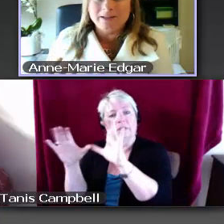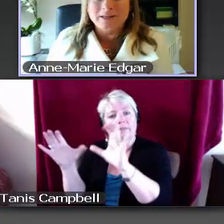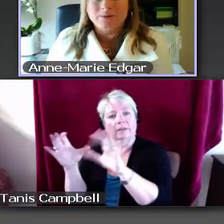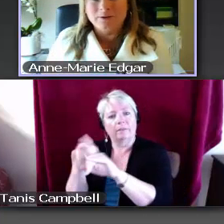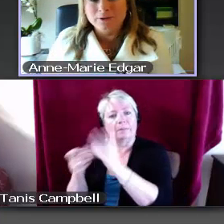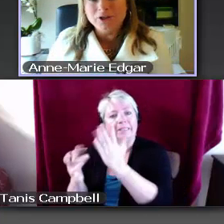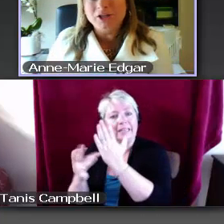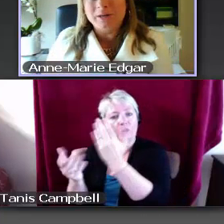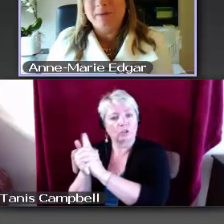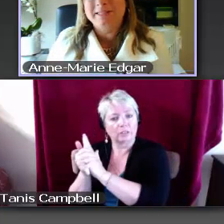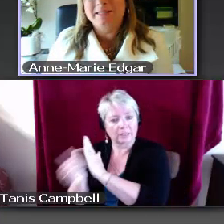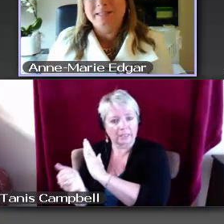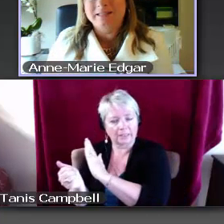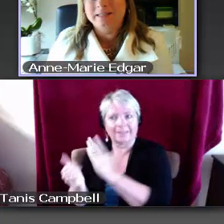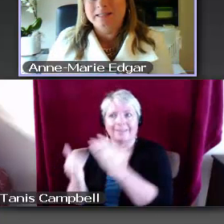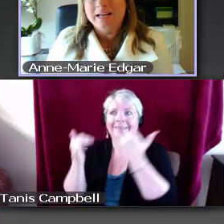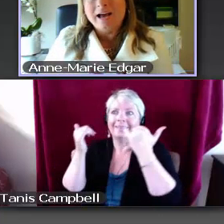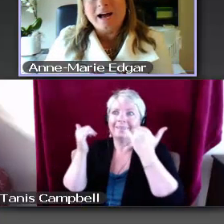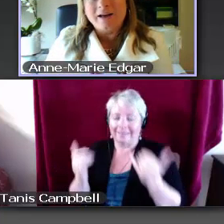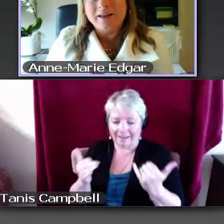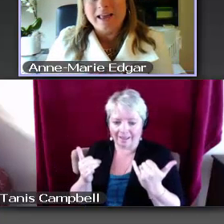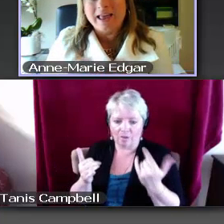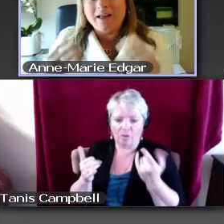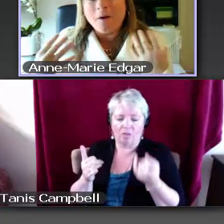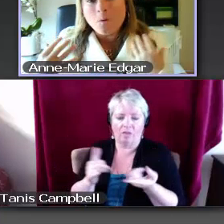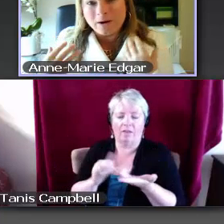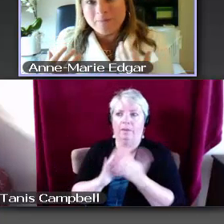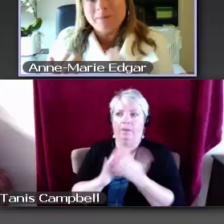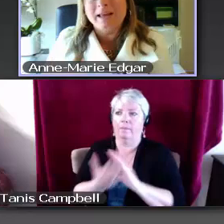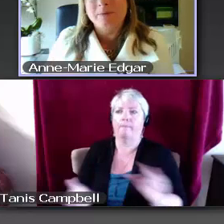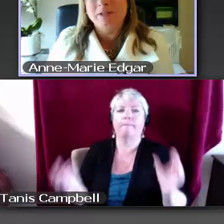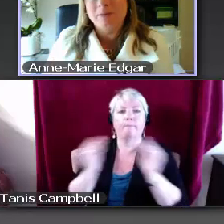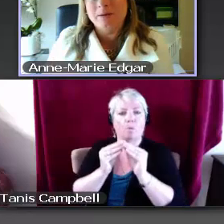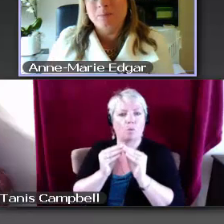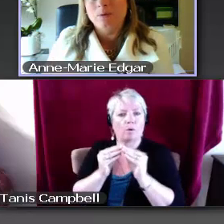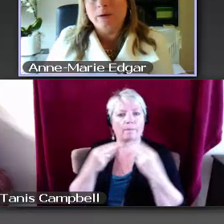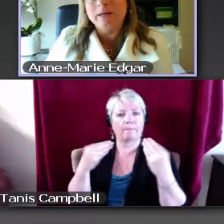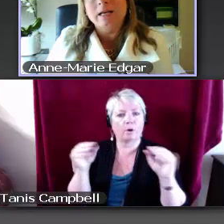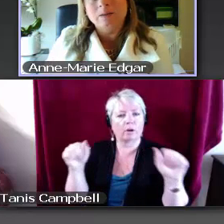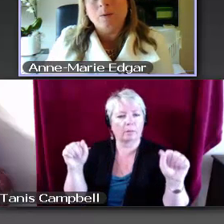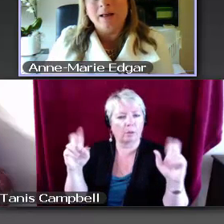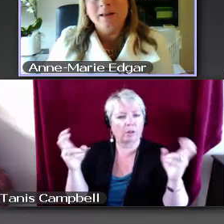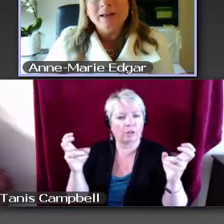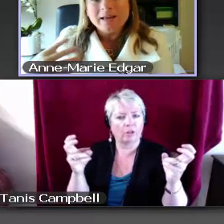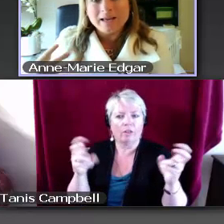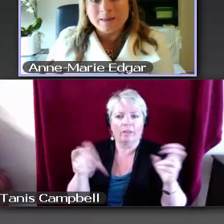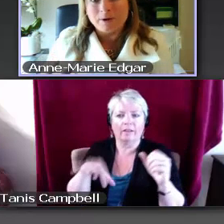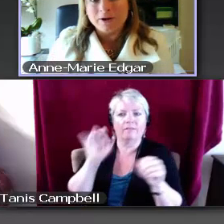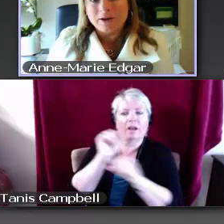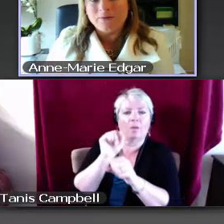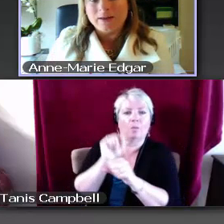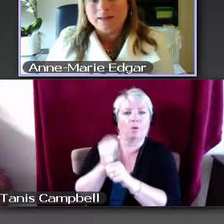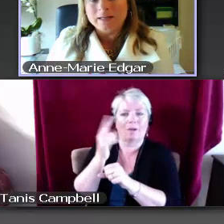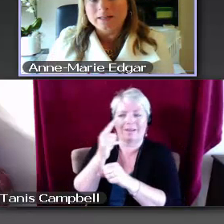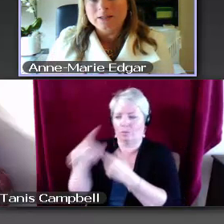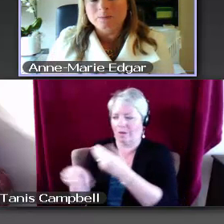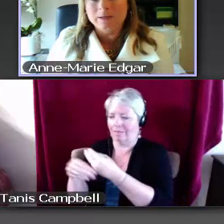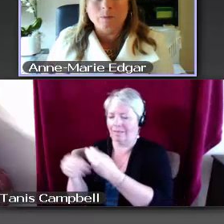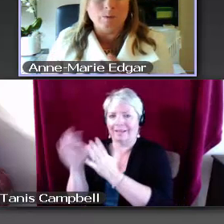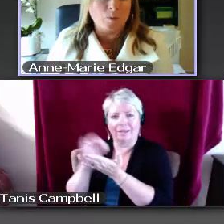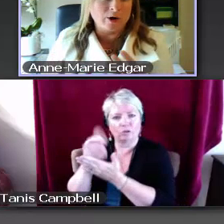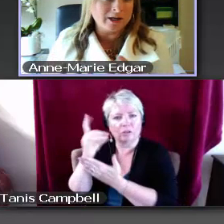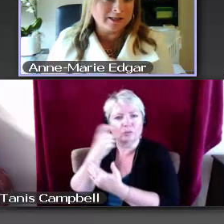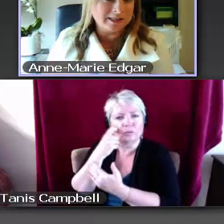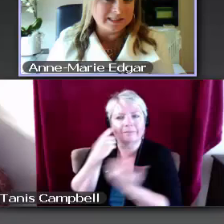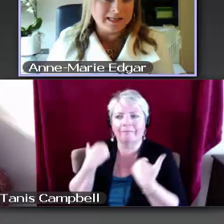are building these flourishing businesses or being able to be employed as well in the marketing field. And it's just